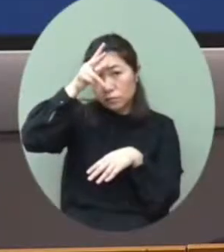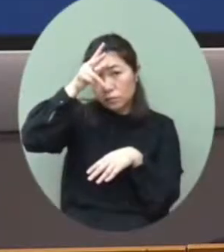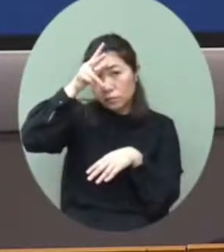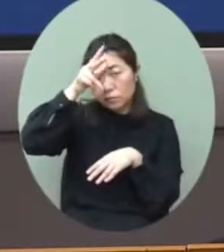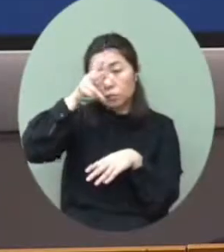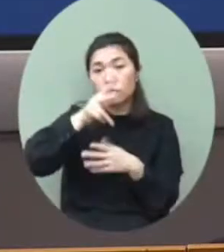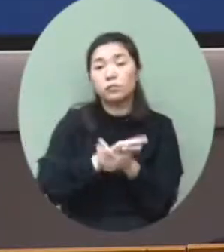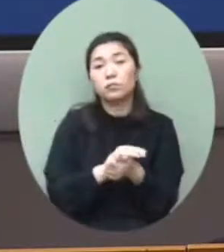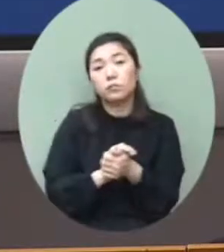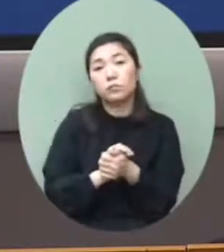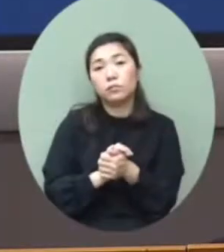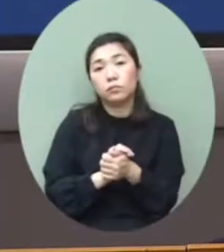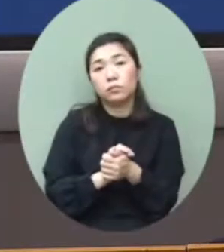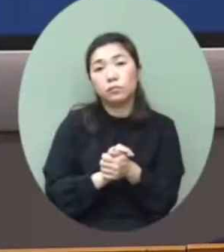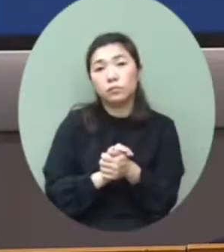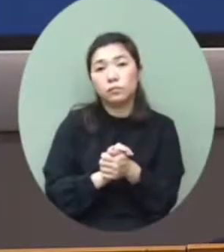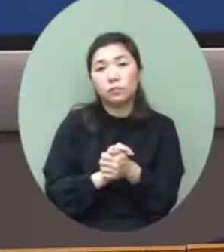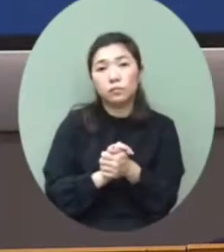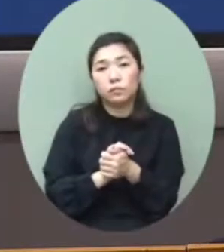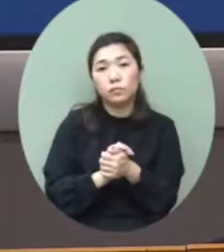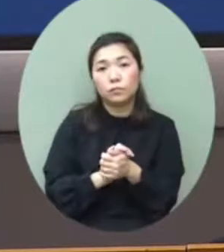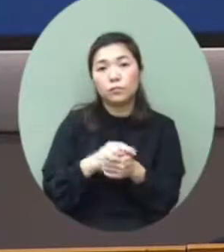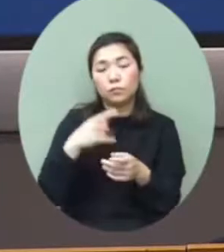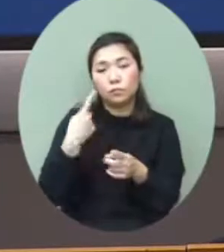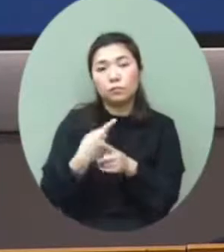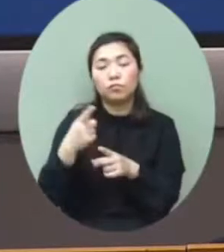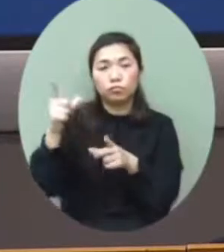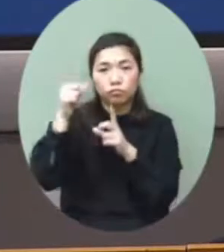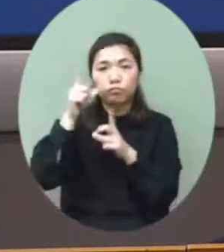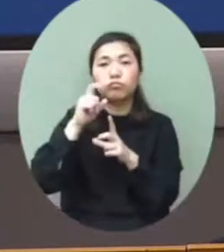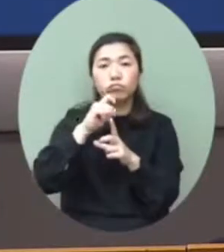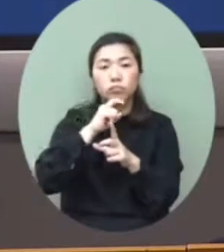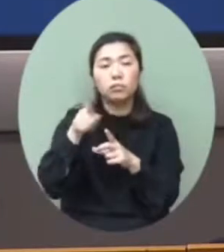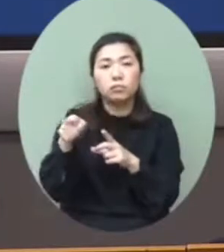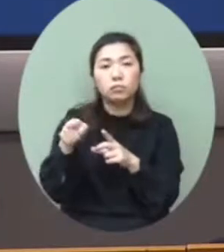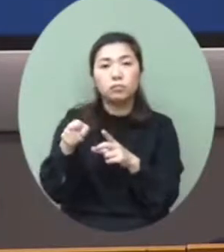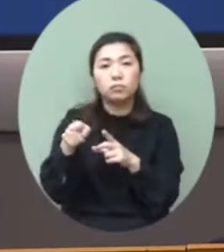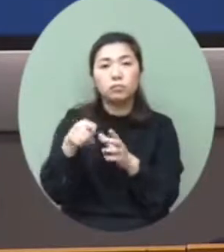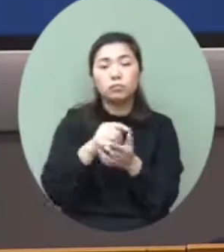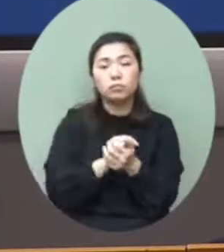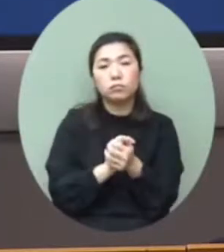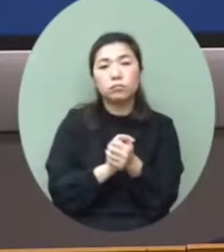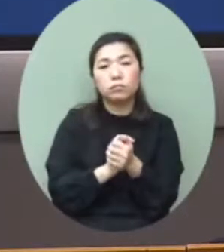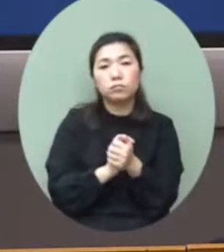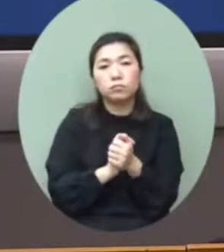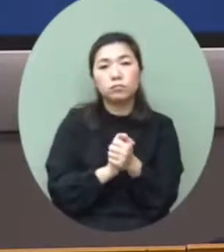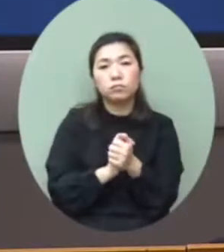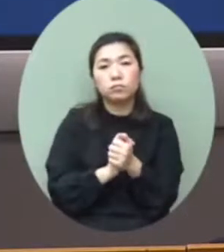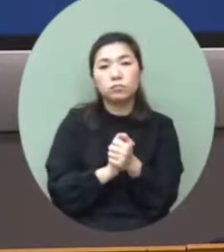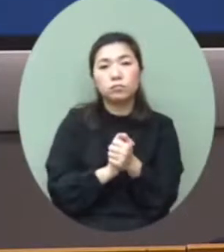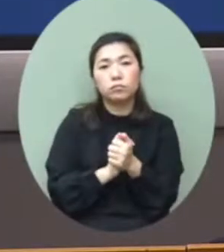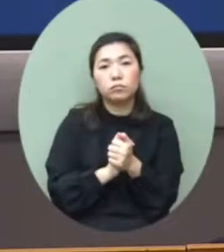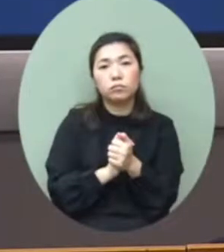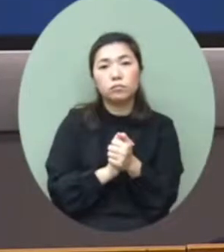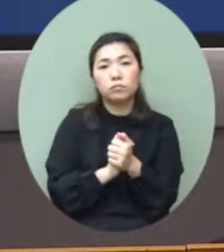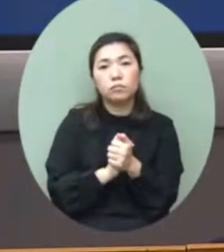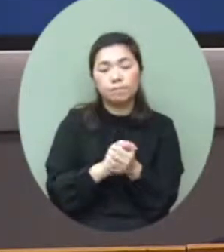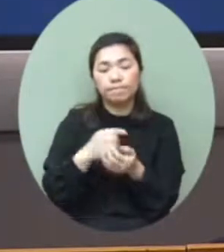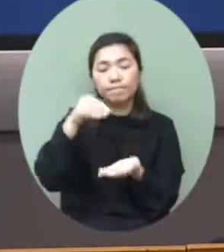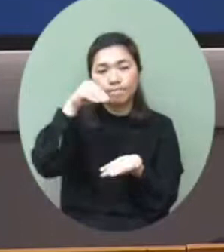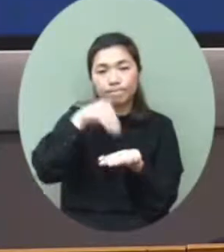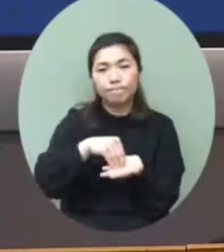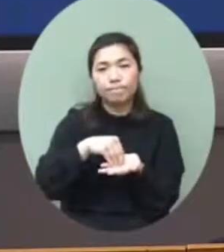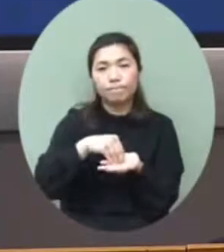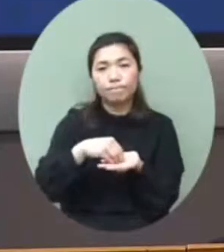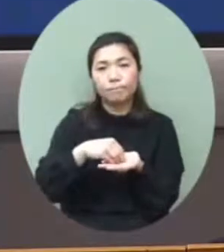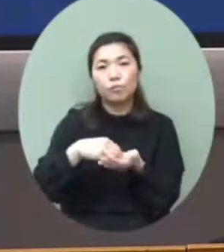to ensure the smooth arrival of cargo, especially fresh produce and vegetables that